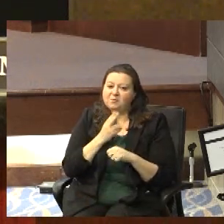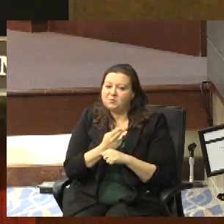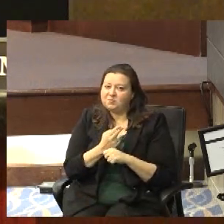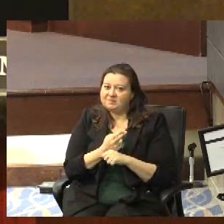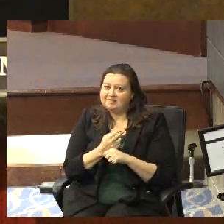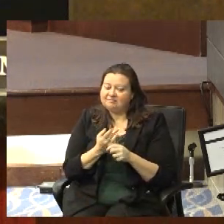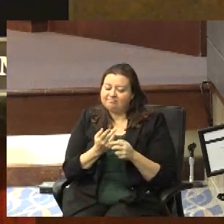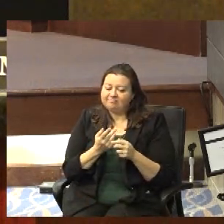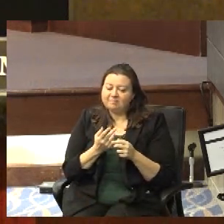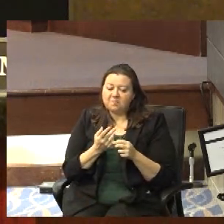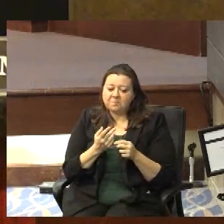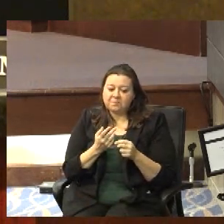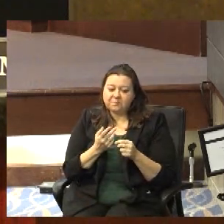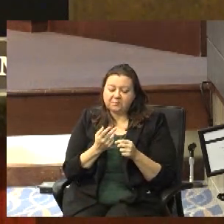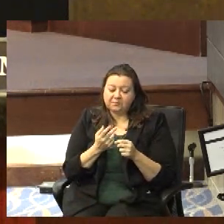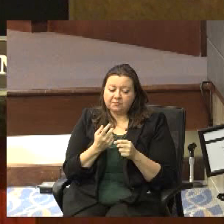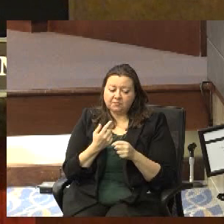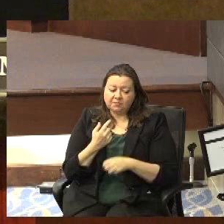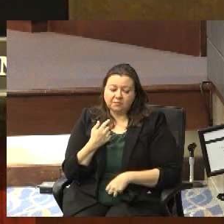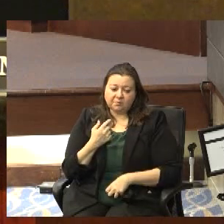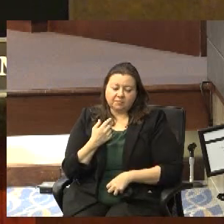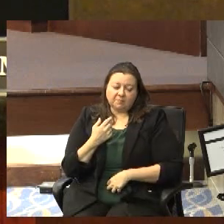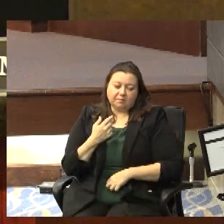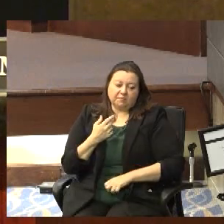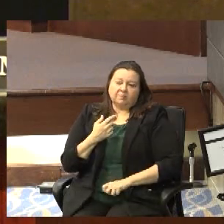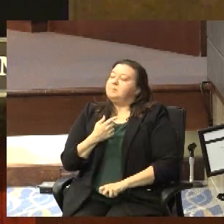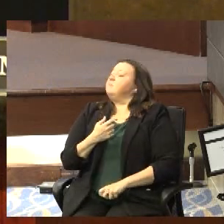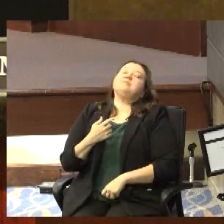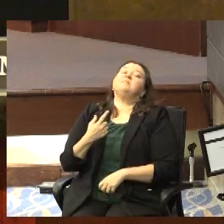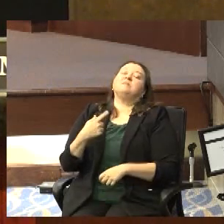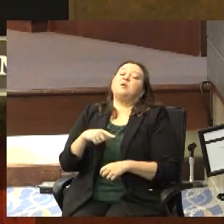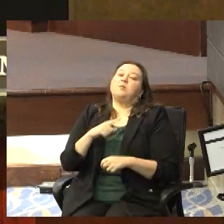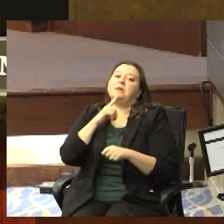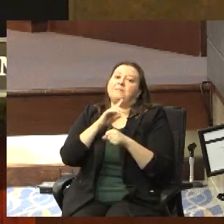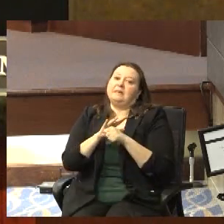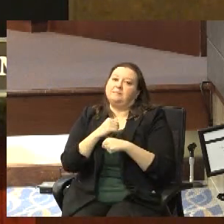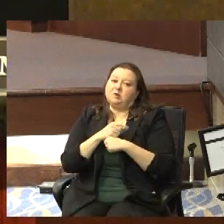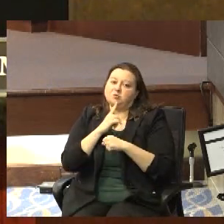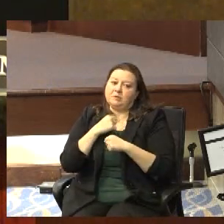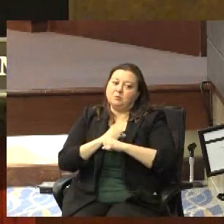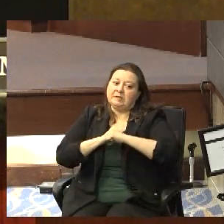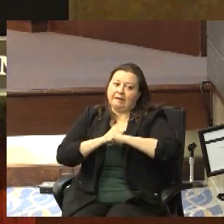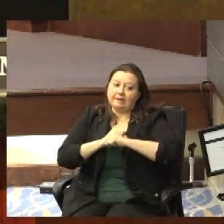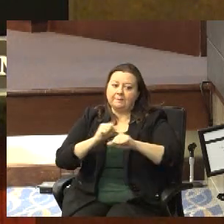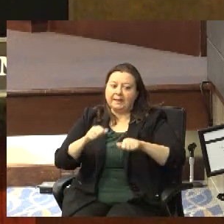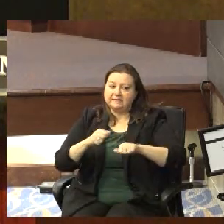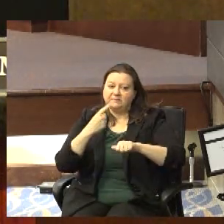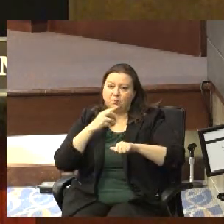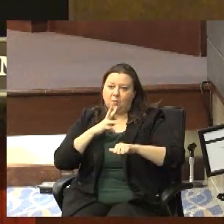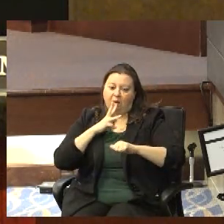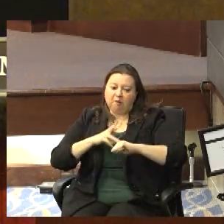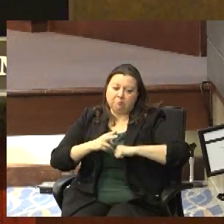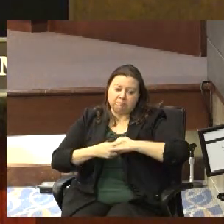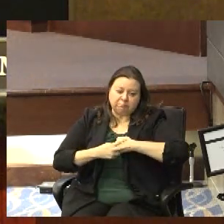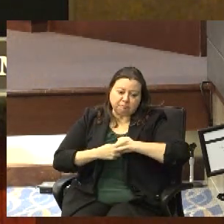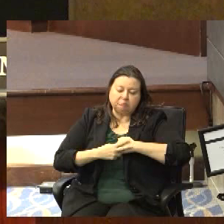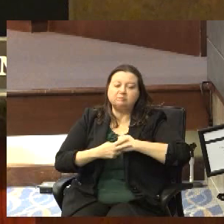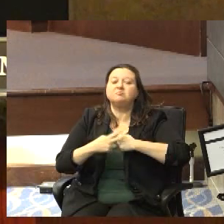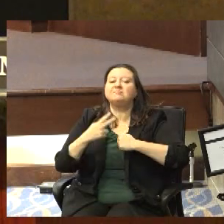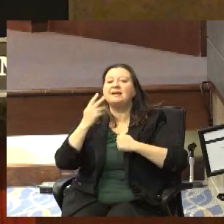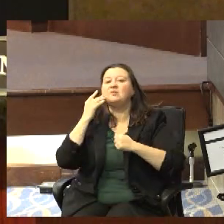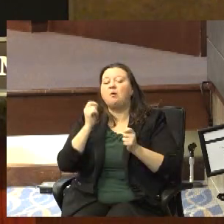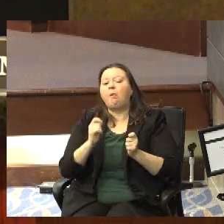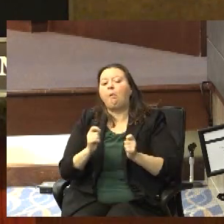to ensuring that we protect our water capacity for the years ahead. And I know that there's been some tinkering going on, but I